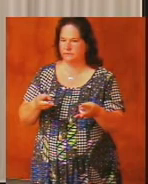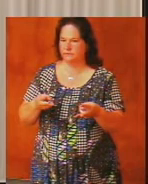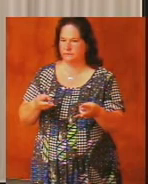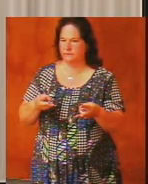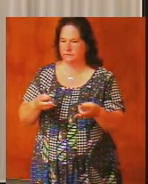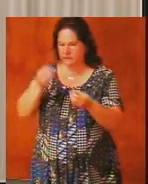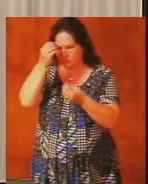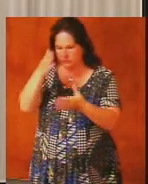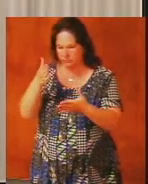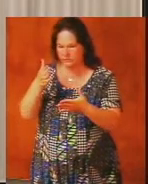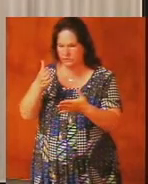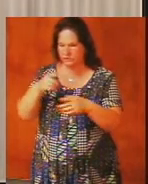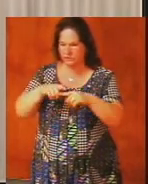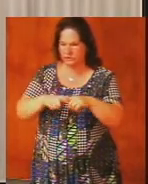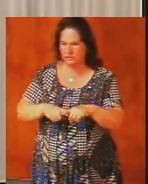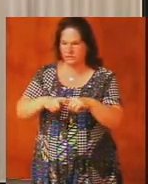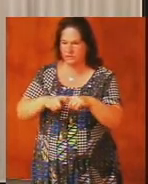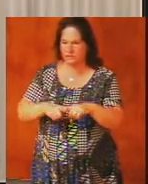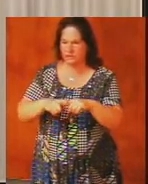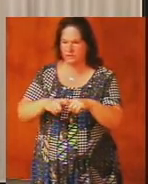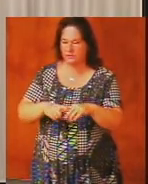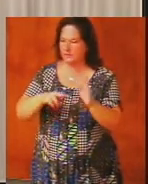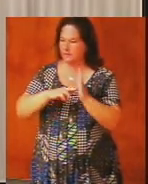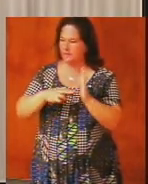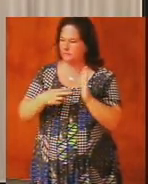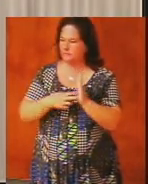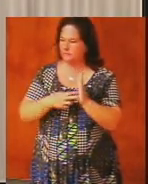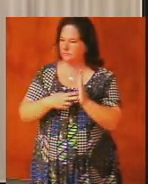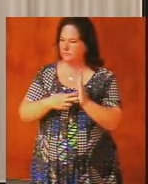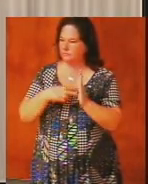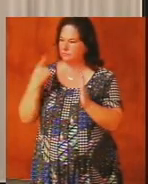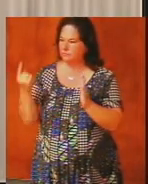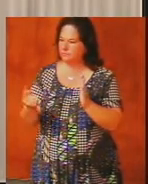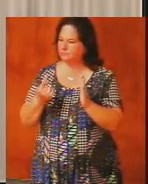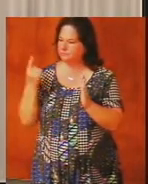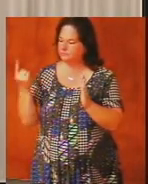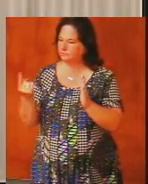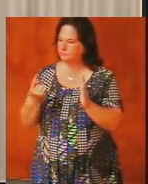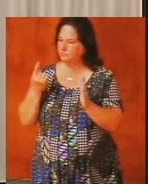Context determines meaning, always.